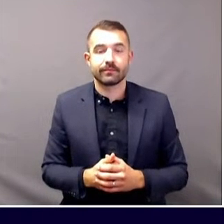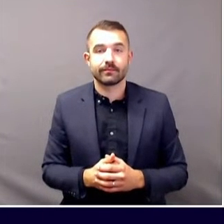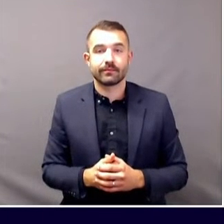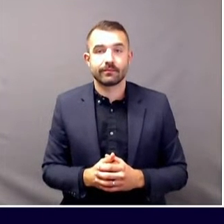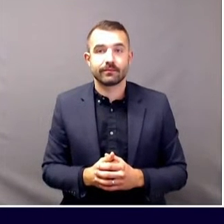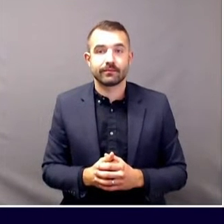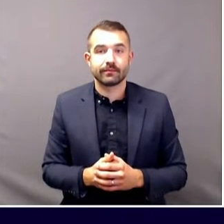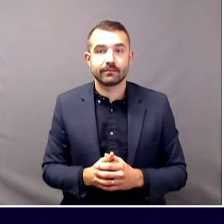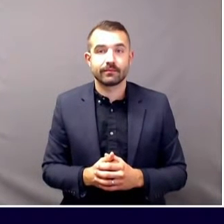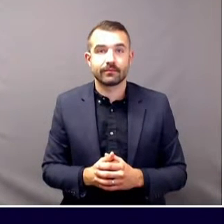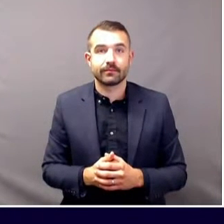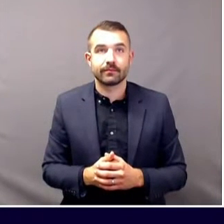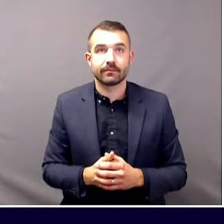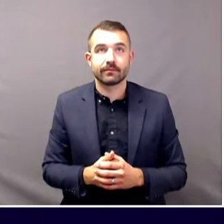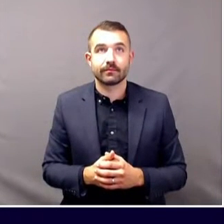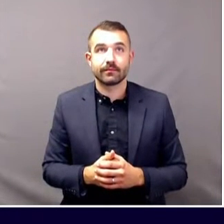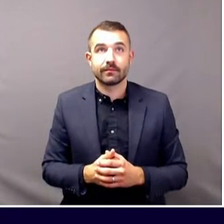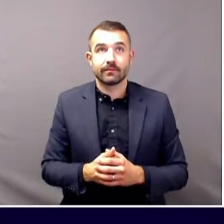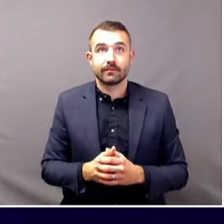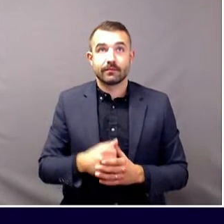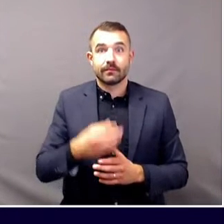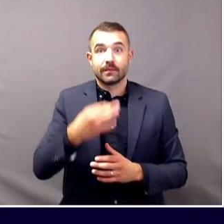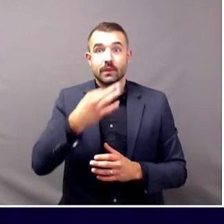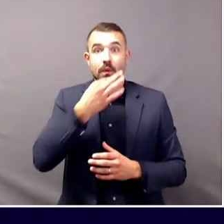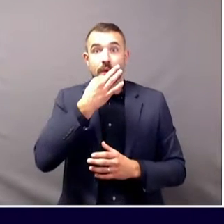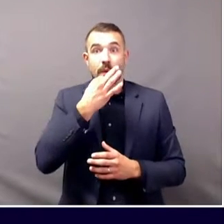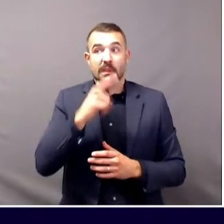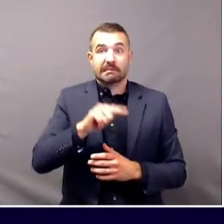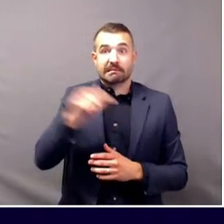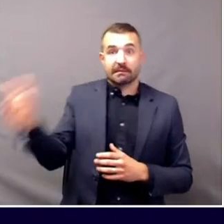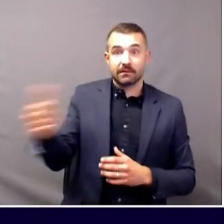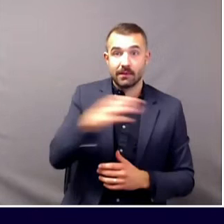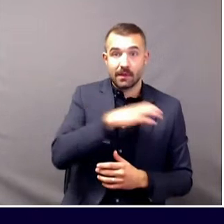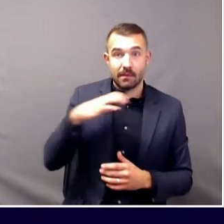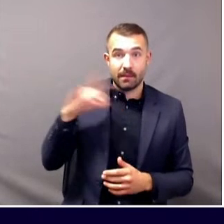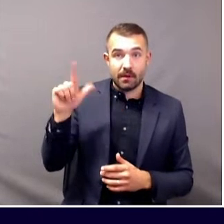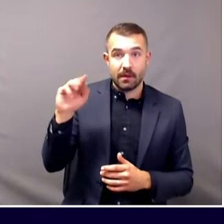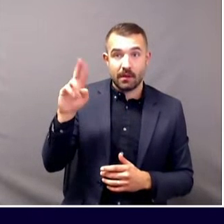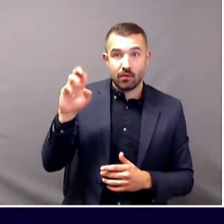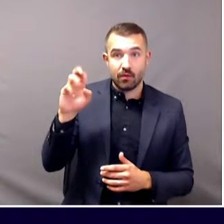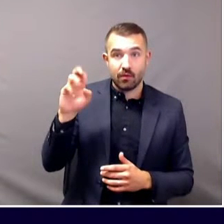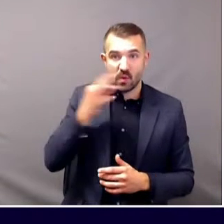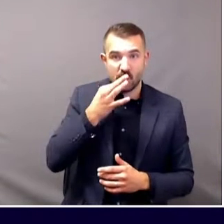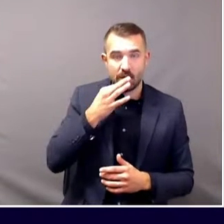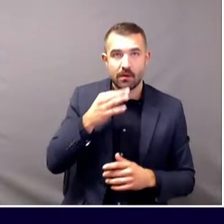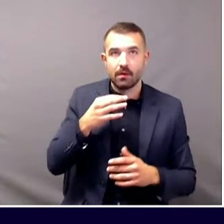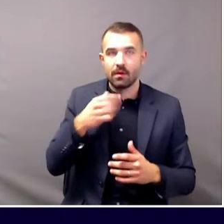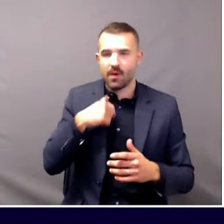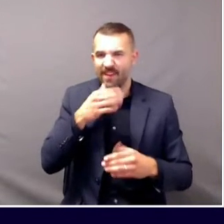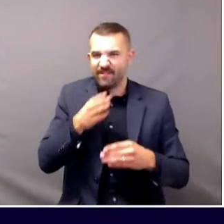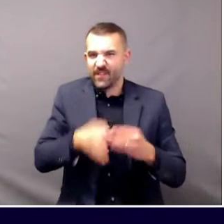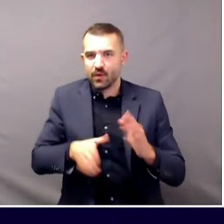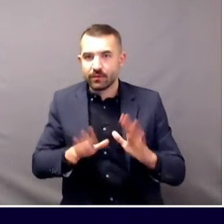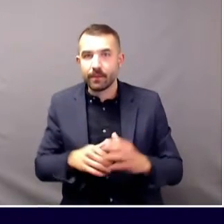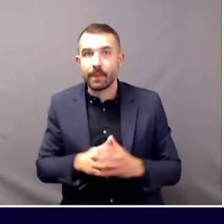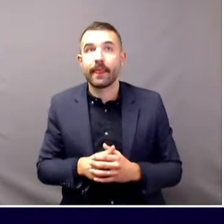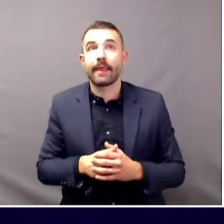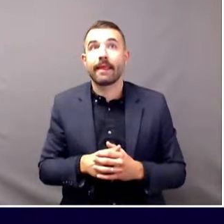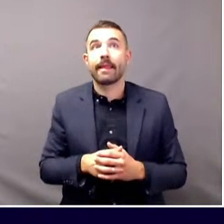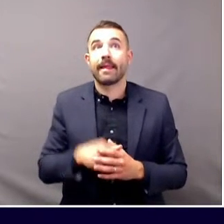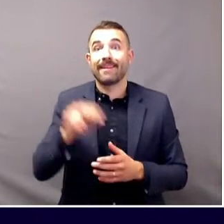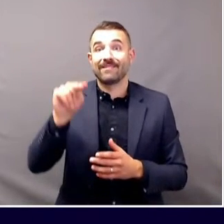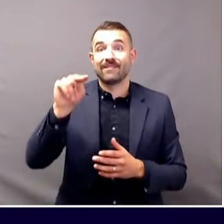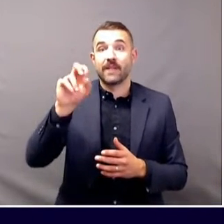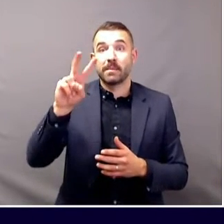Very quickly, before I turn things over to Commissioner Lambrou, given where we are about halfway through the month, I wanted to take a moment to just